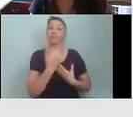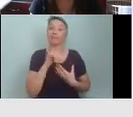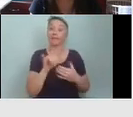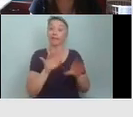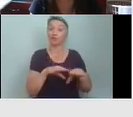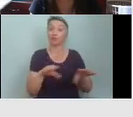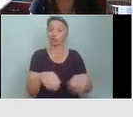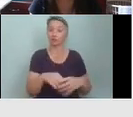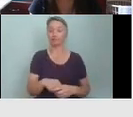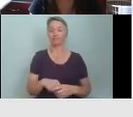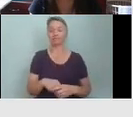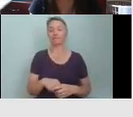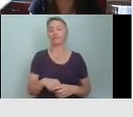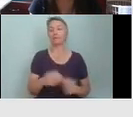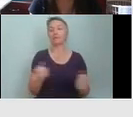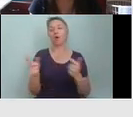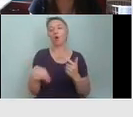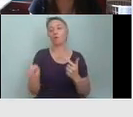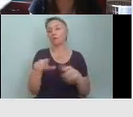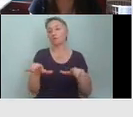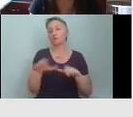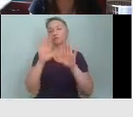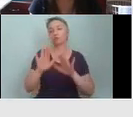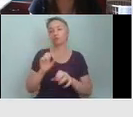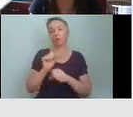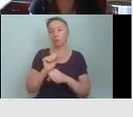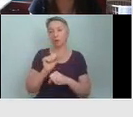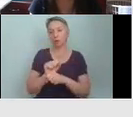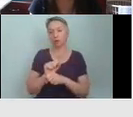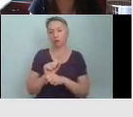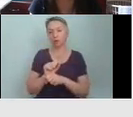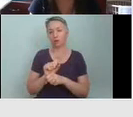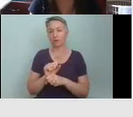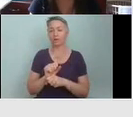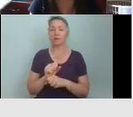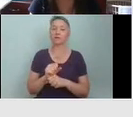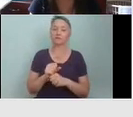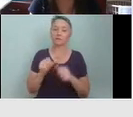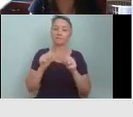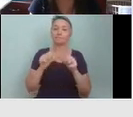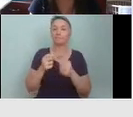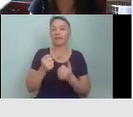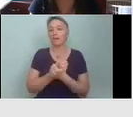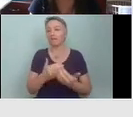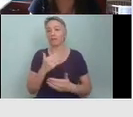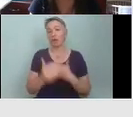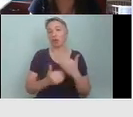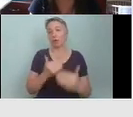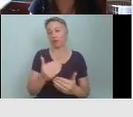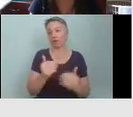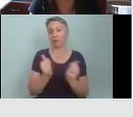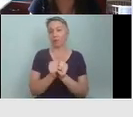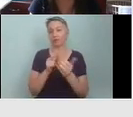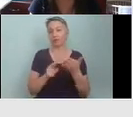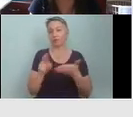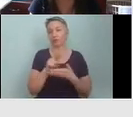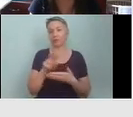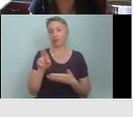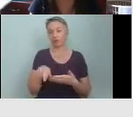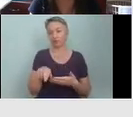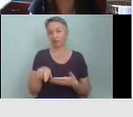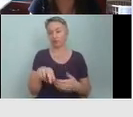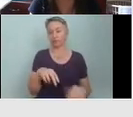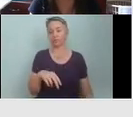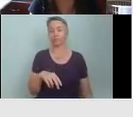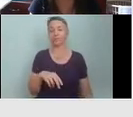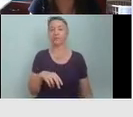some tremendous work to try and keep things moving with the University of Rochester. When you think